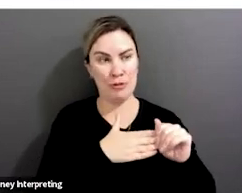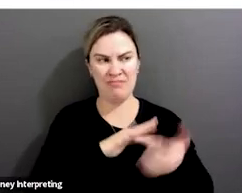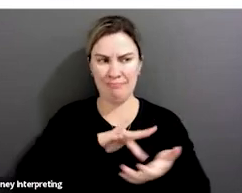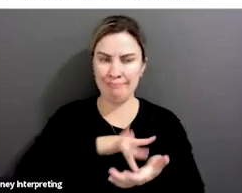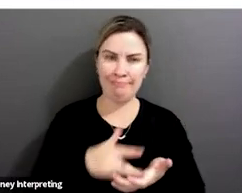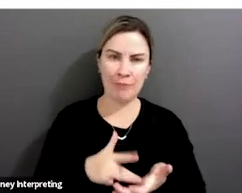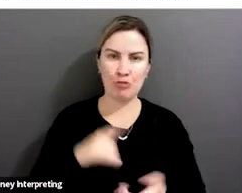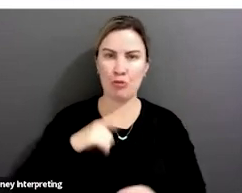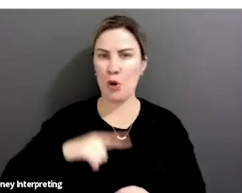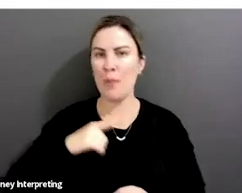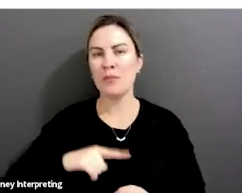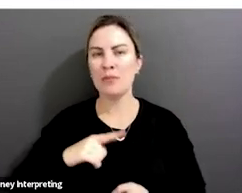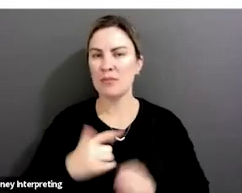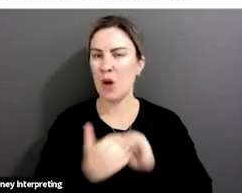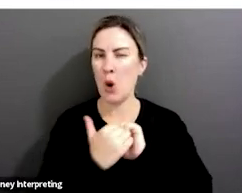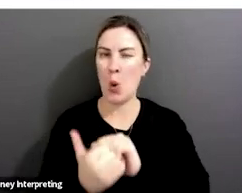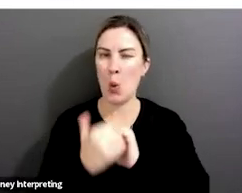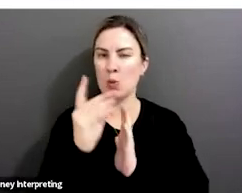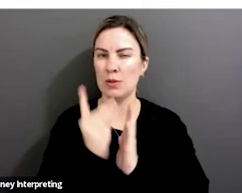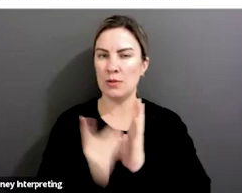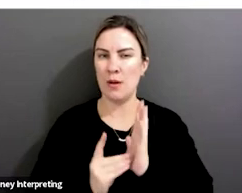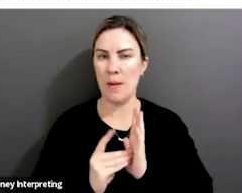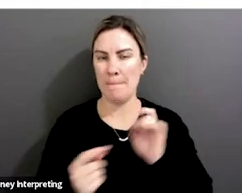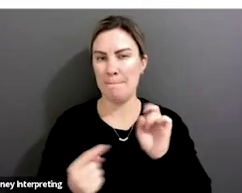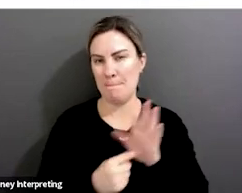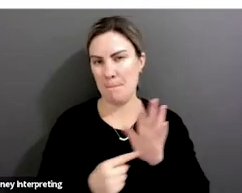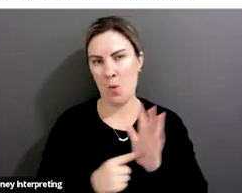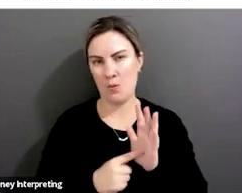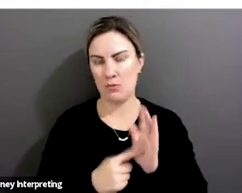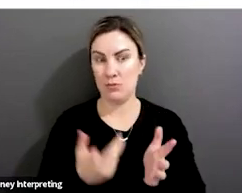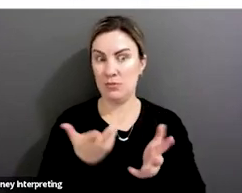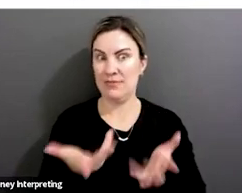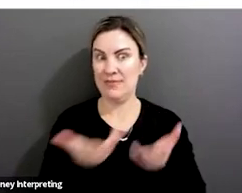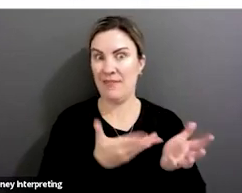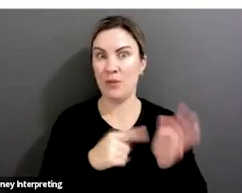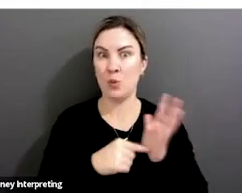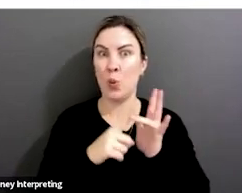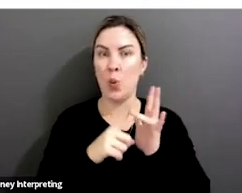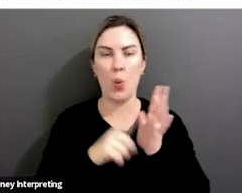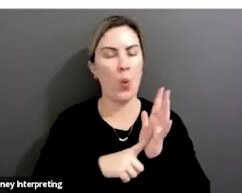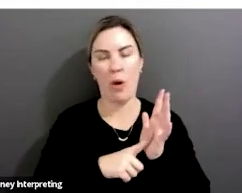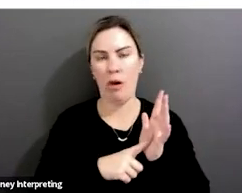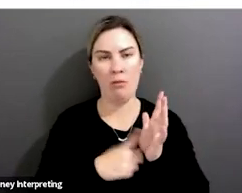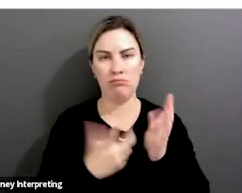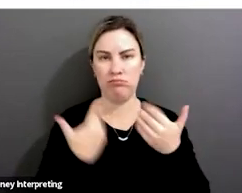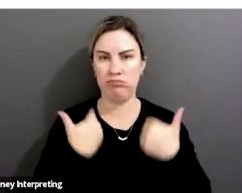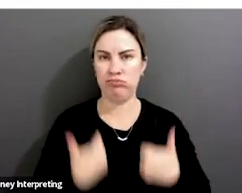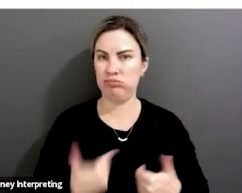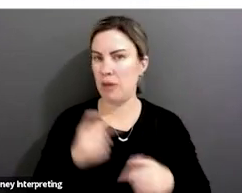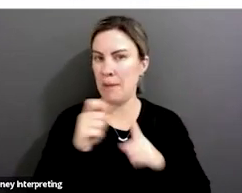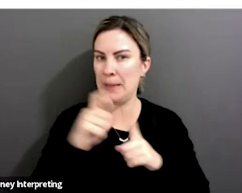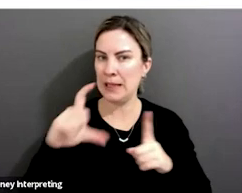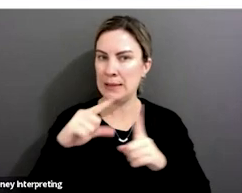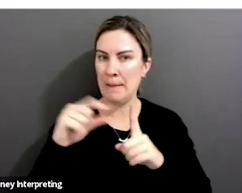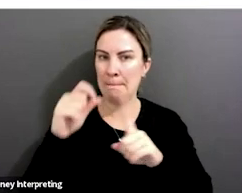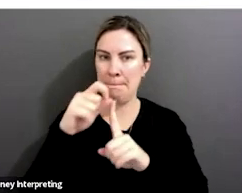working in co-design with people with disability. And it really enriched our tools, including the PSEP workbook that I hope people know quite well,